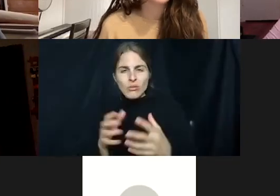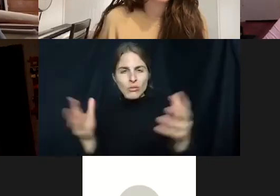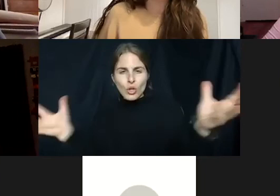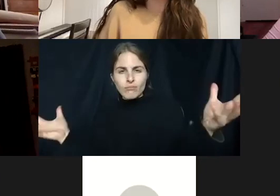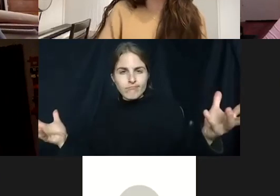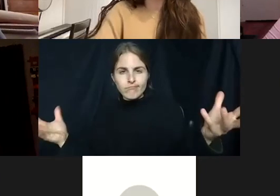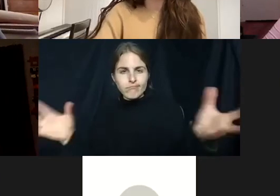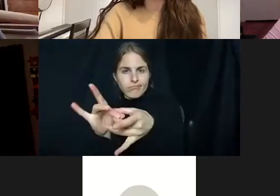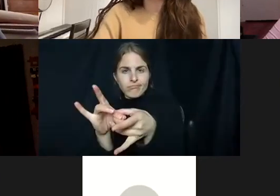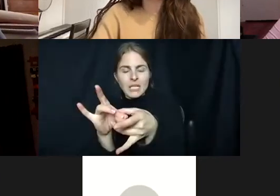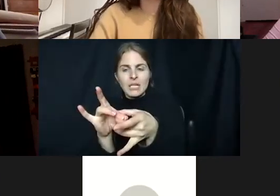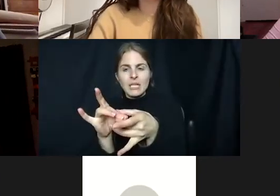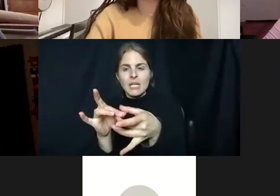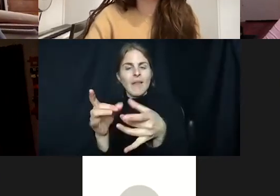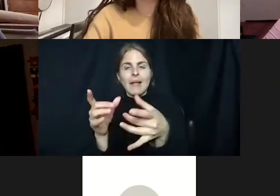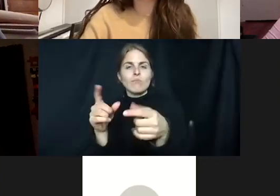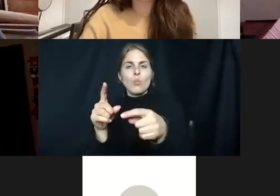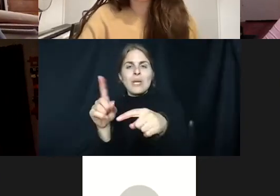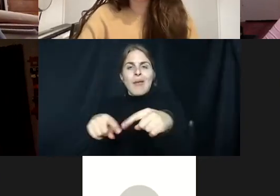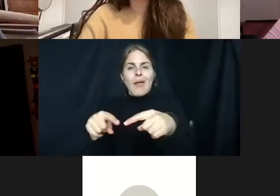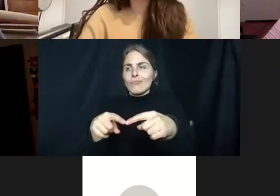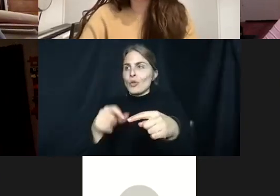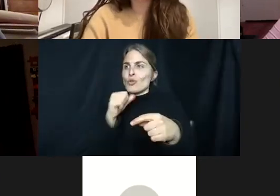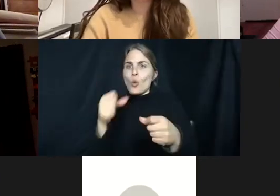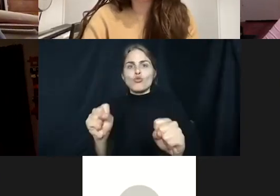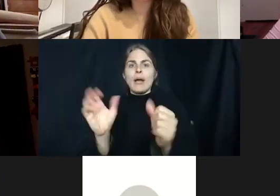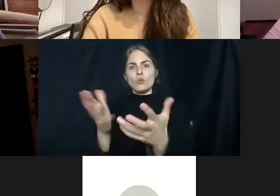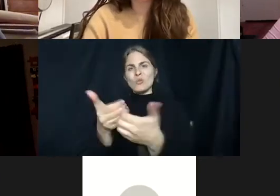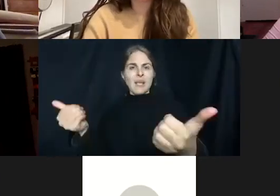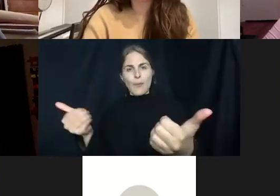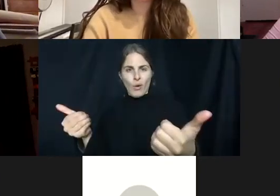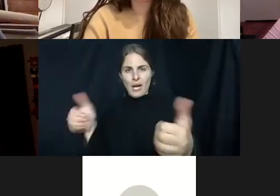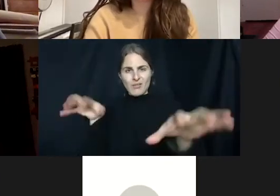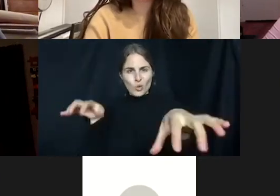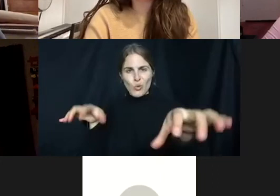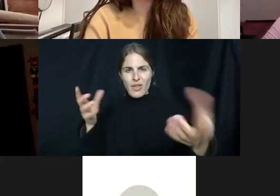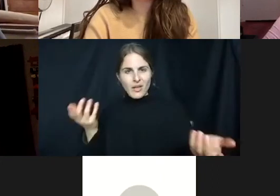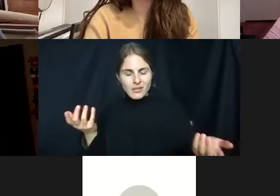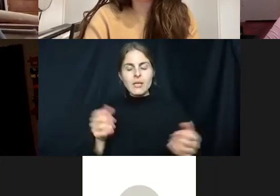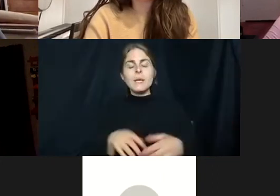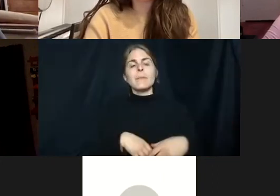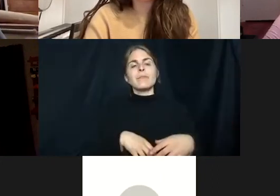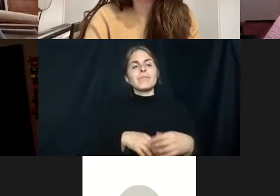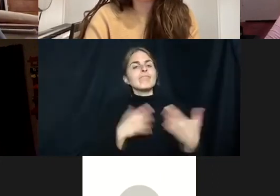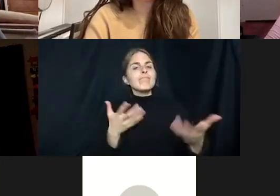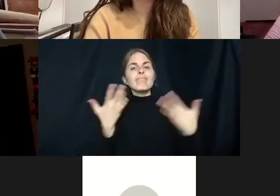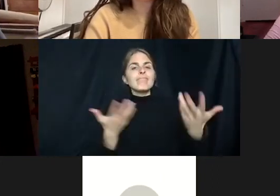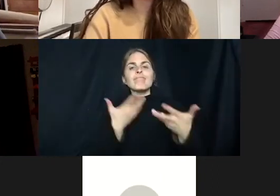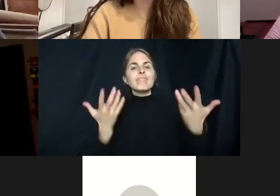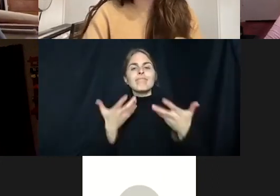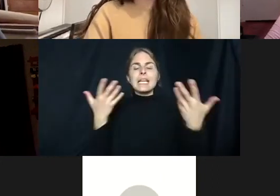there's no will to parse out the two things. And so I don't know, the space doesn't seem that really bright to